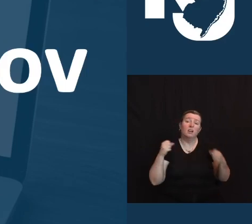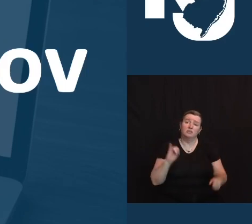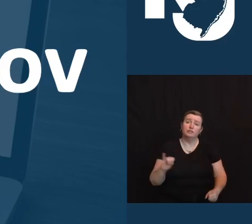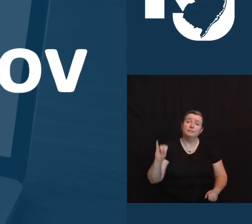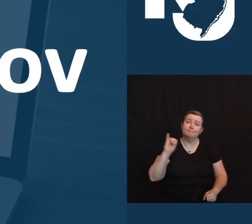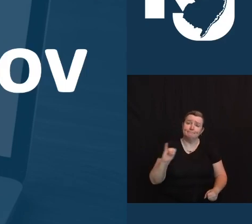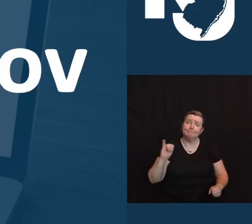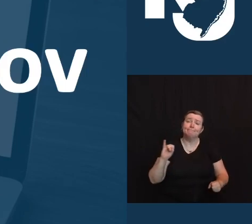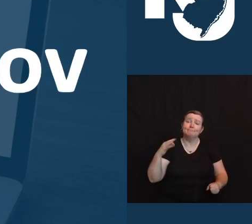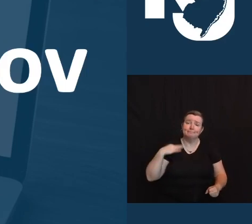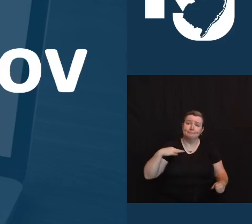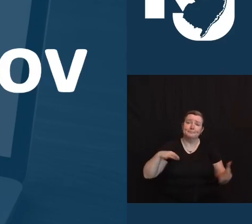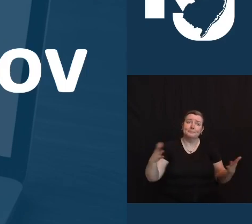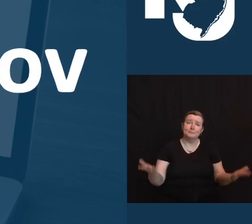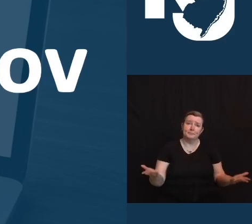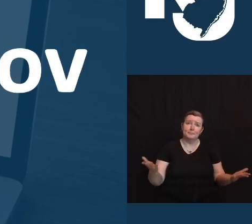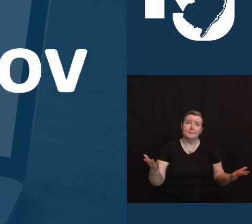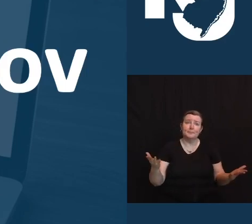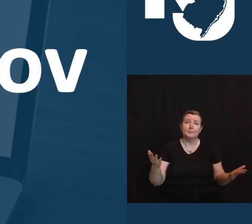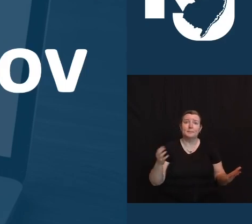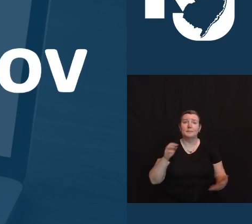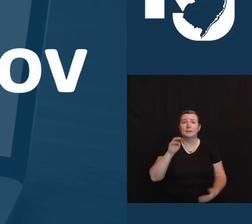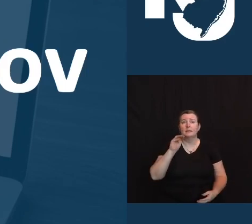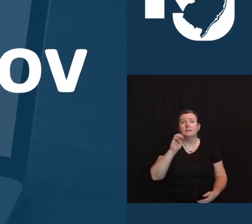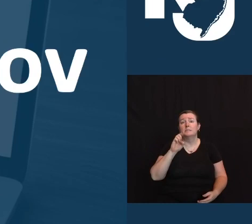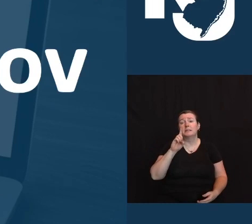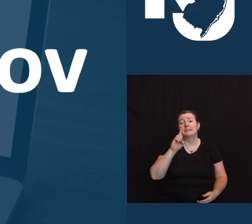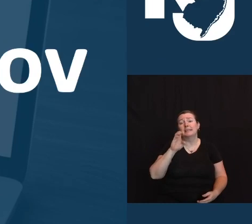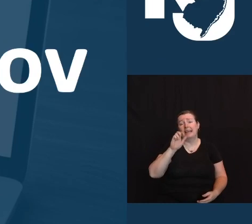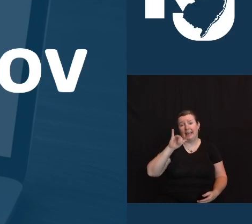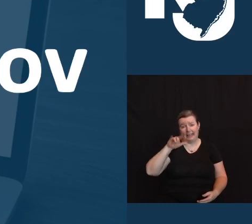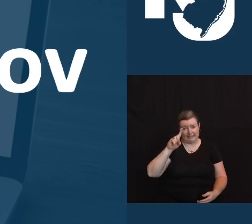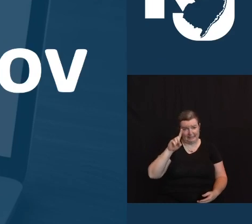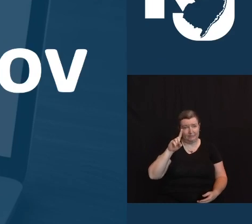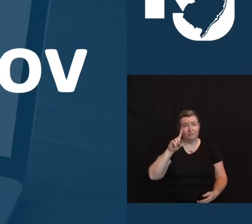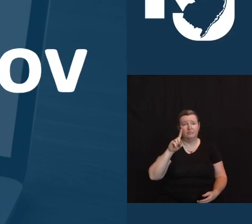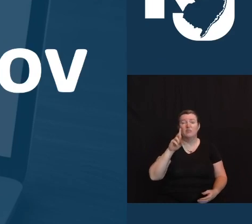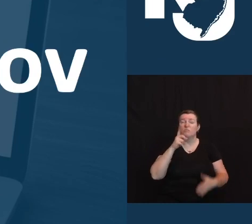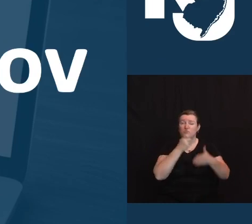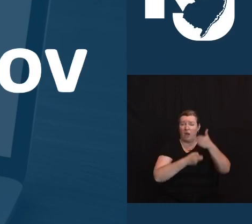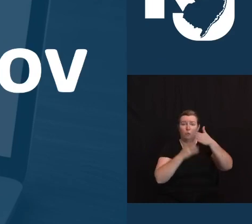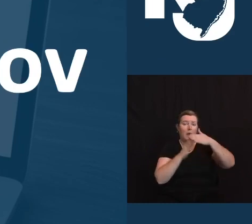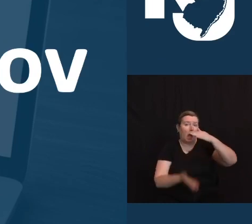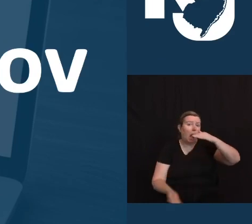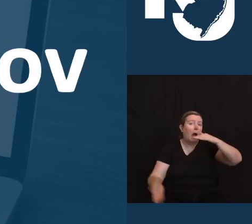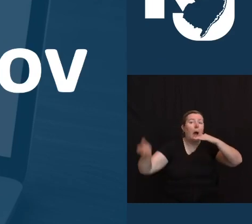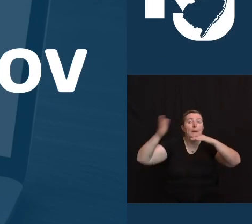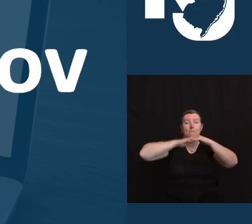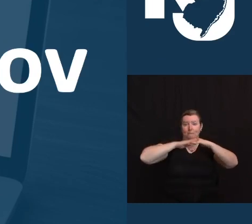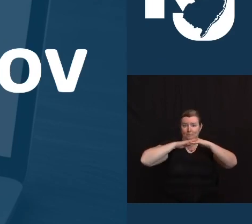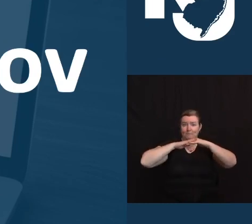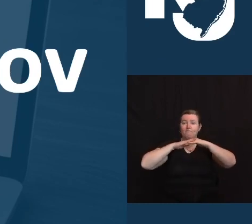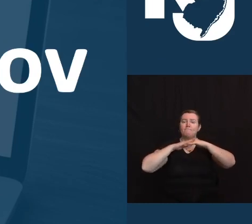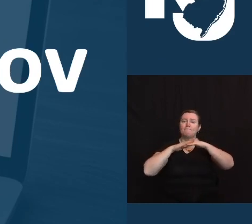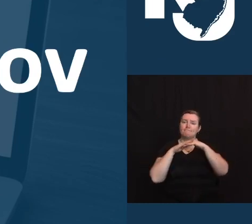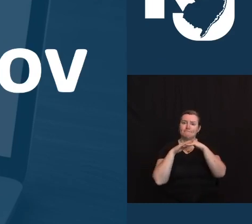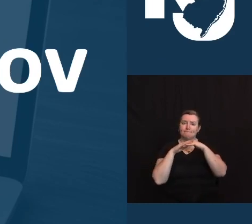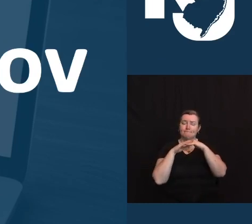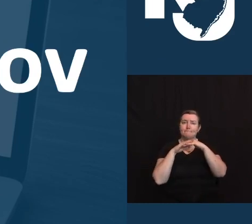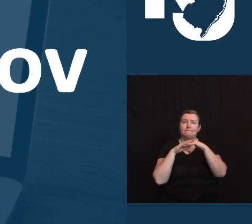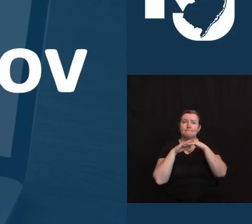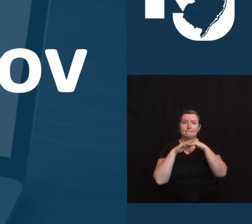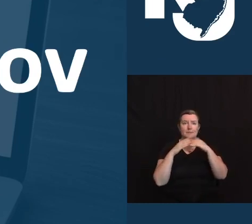We cannot lose 1 penny of essential federal aid to support these residents. And given that we are facing both a health